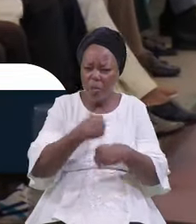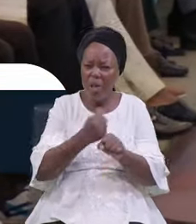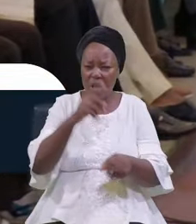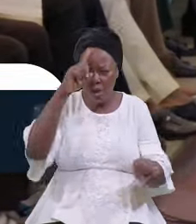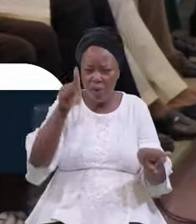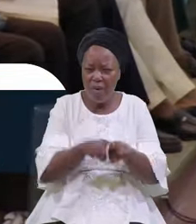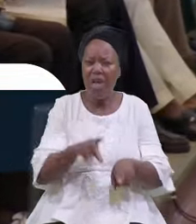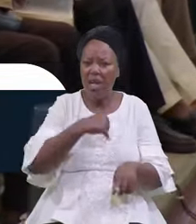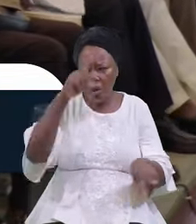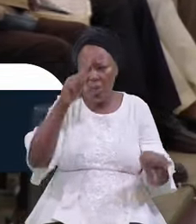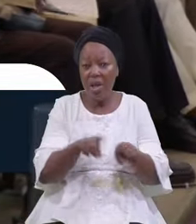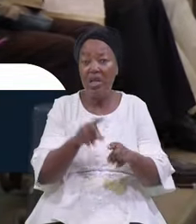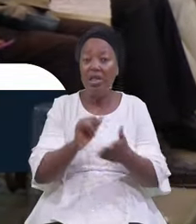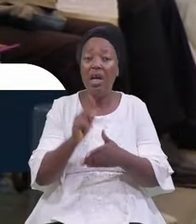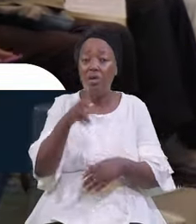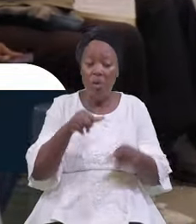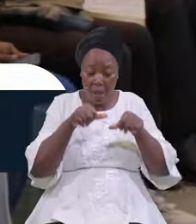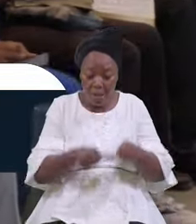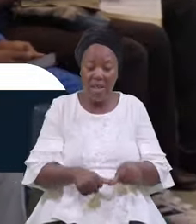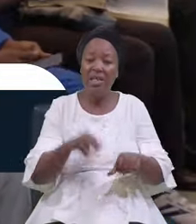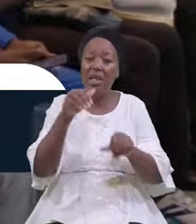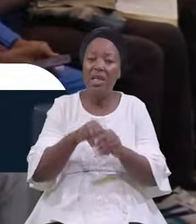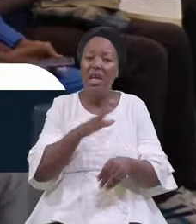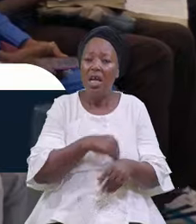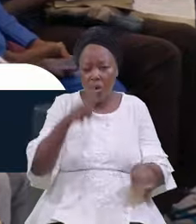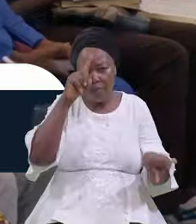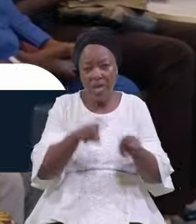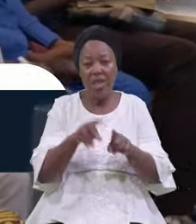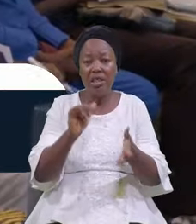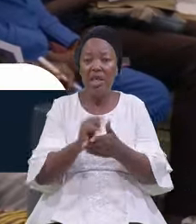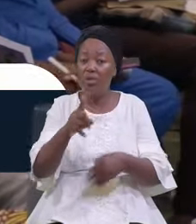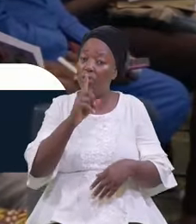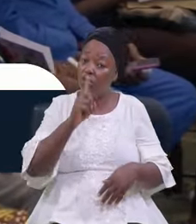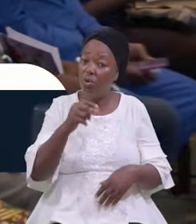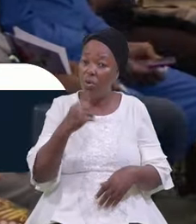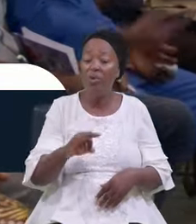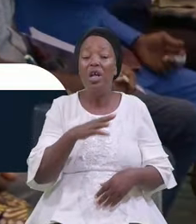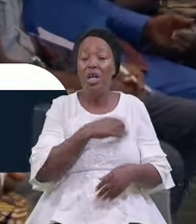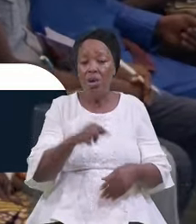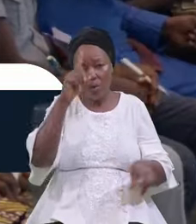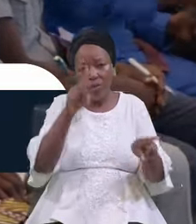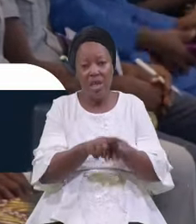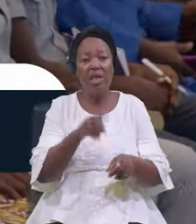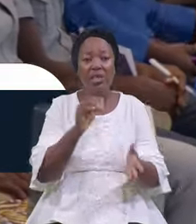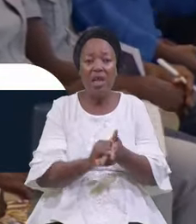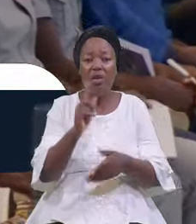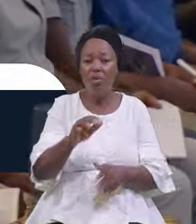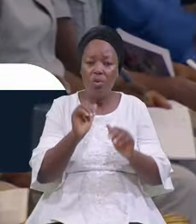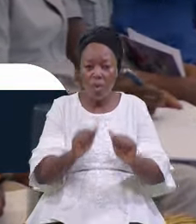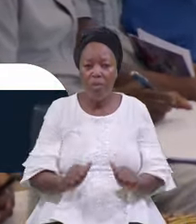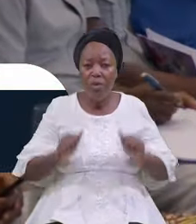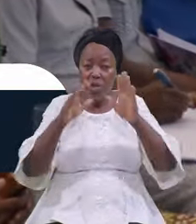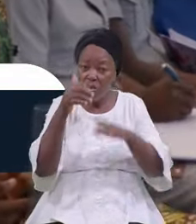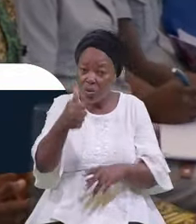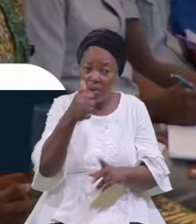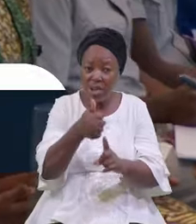a covenant that you abide in, a covenant you are assured of, a covenant that you commit yourself